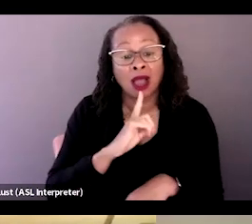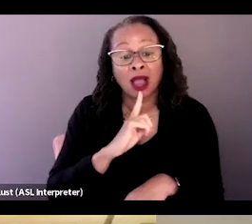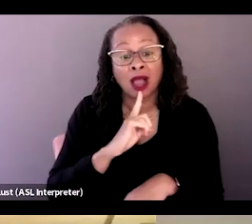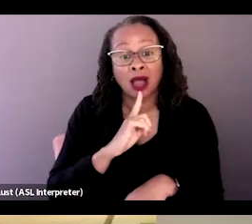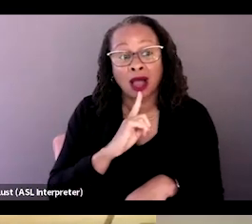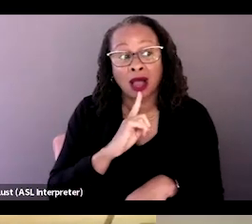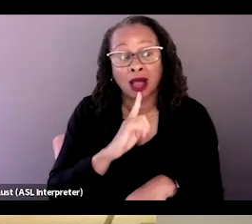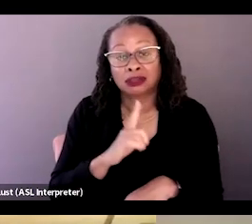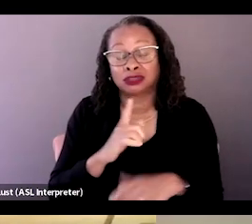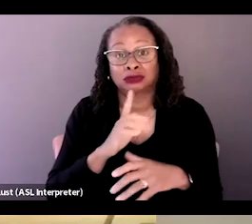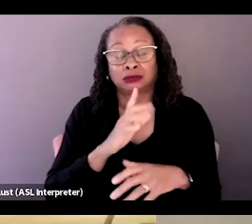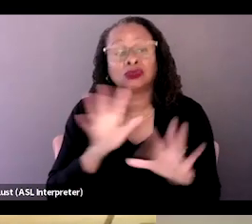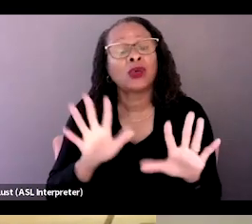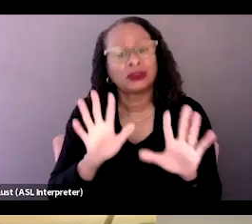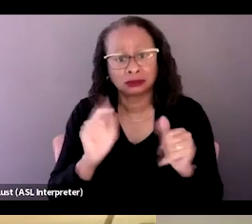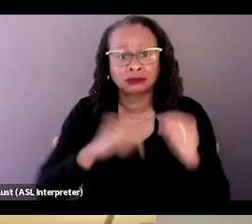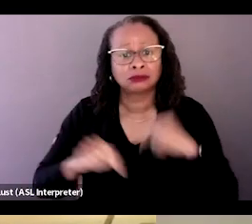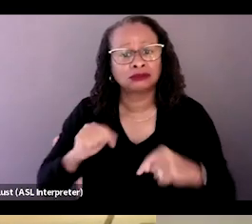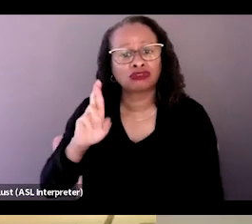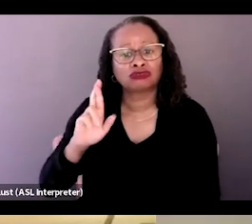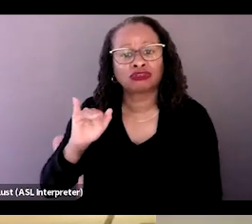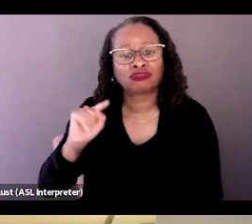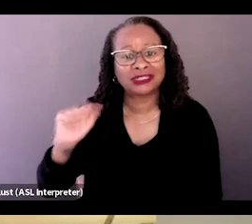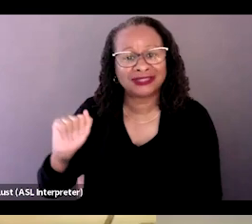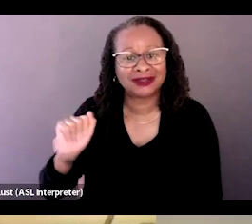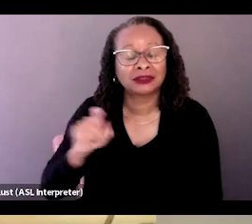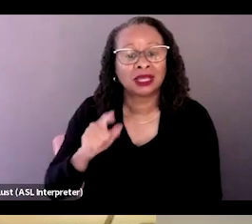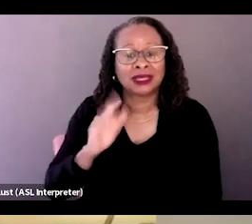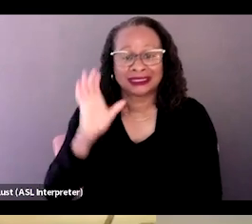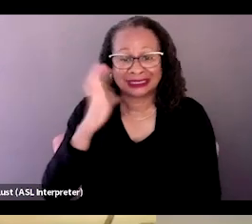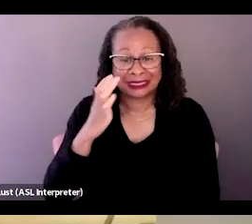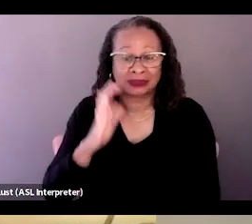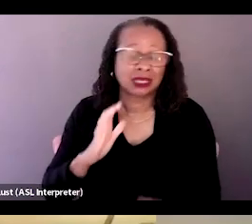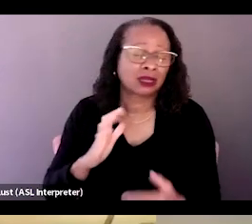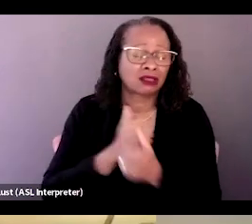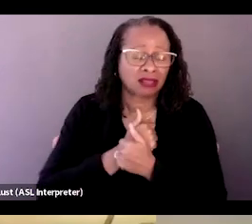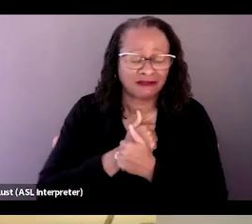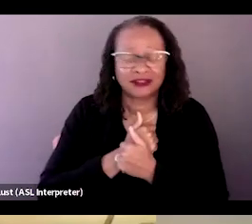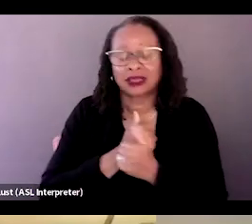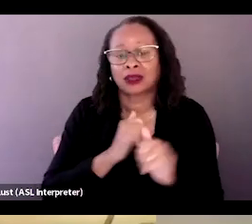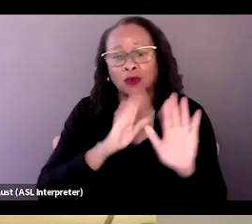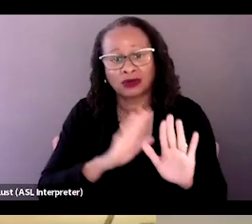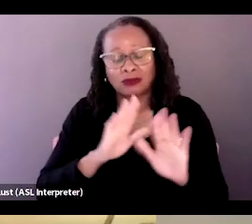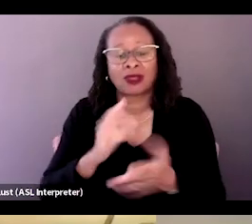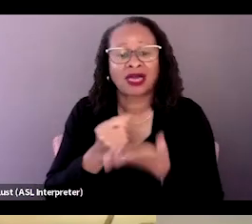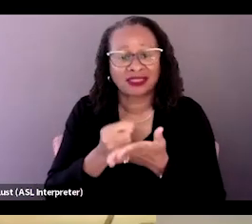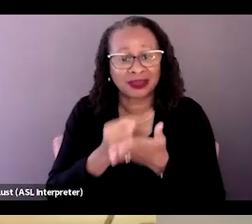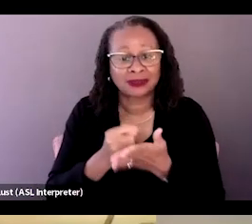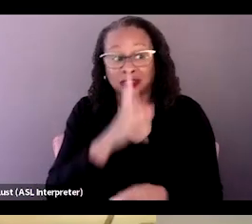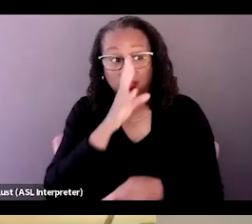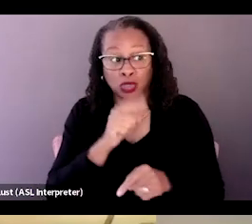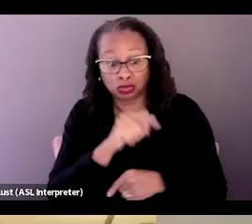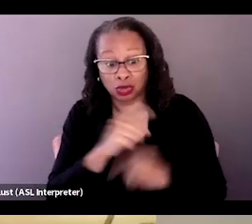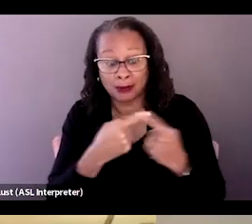interesting, seems like a lovely, empathetic a therapist. Did you talk to her about these reenactments and